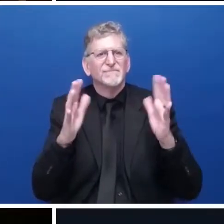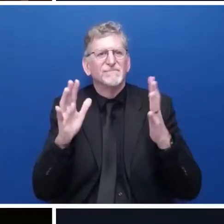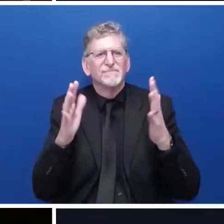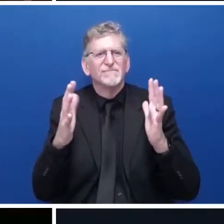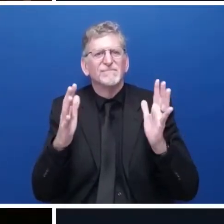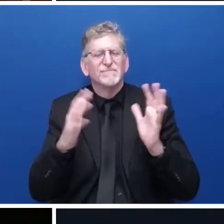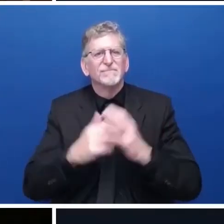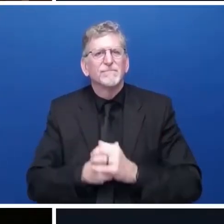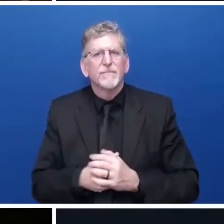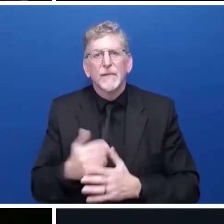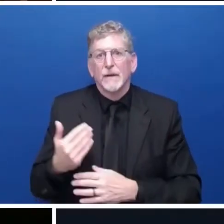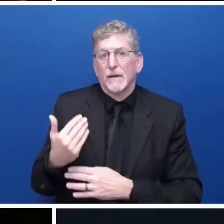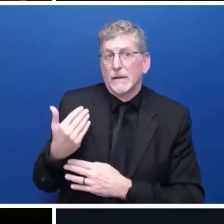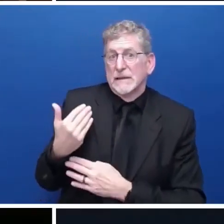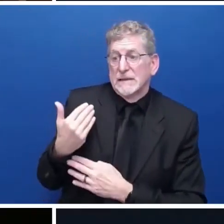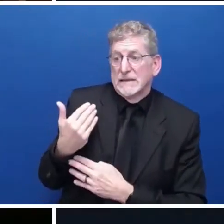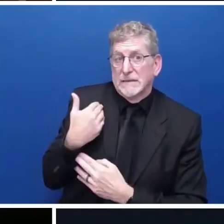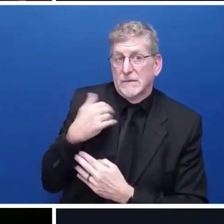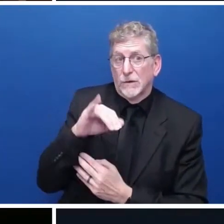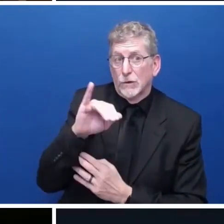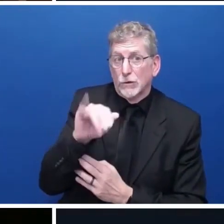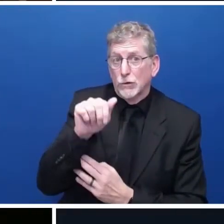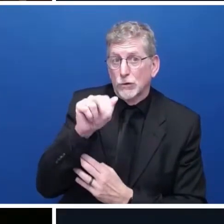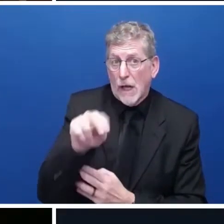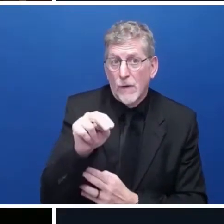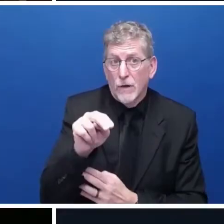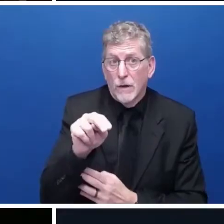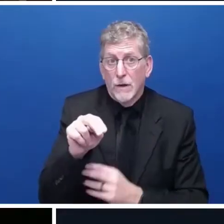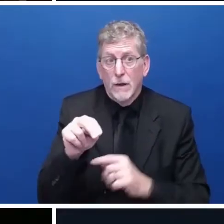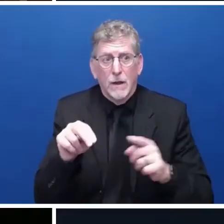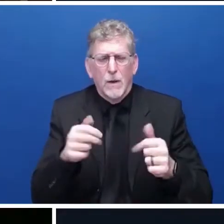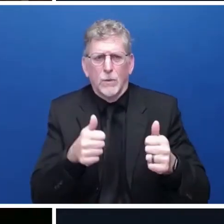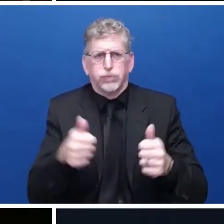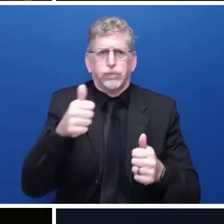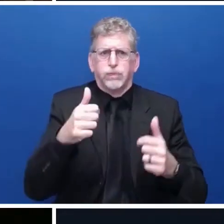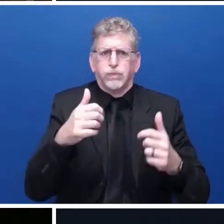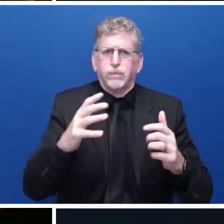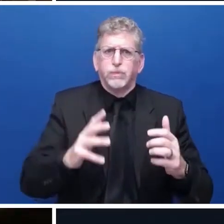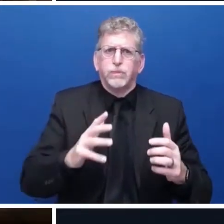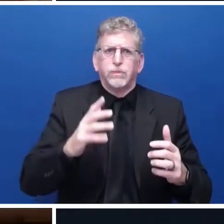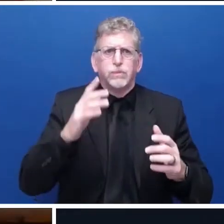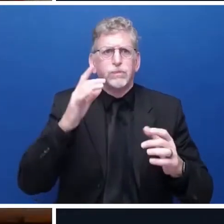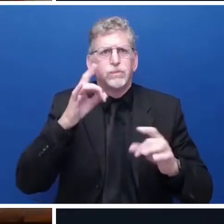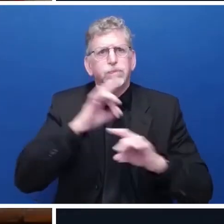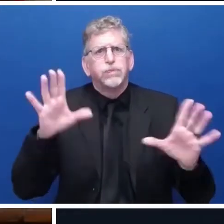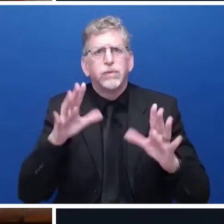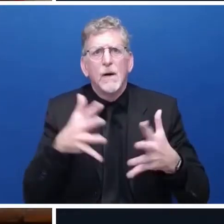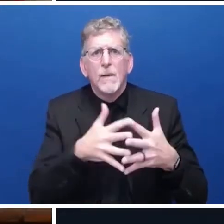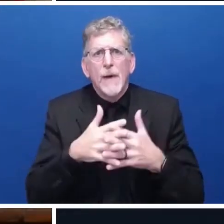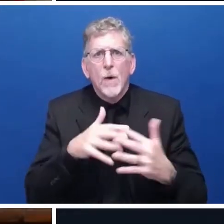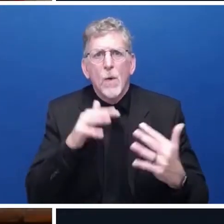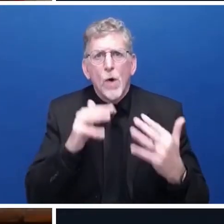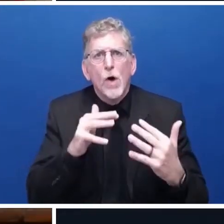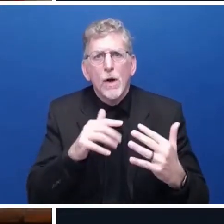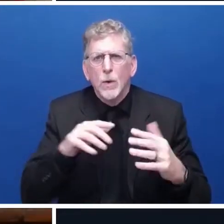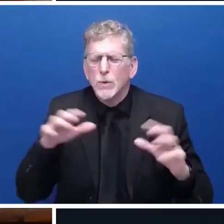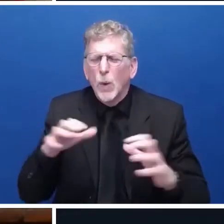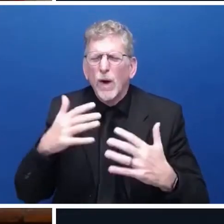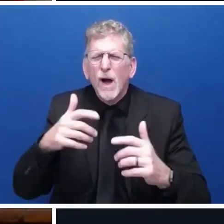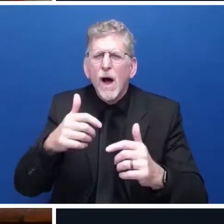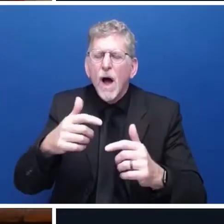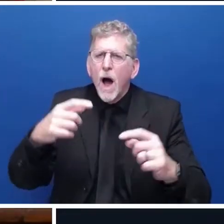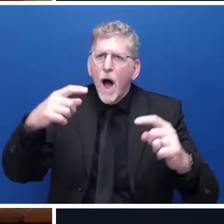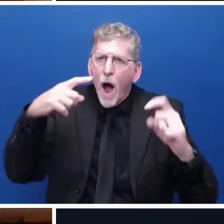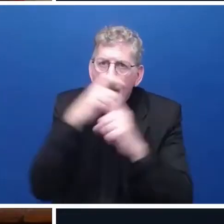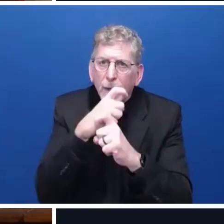elite American warriors carried out one of the most complex, spectacular feats of military competence and power in